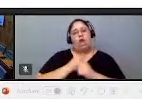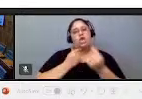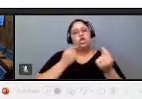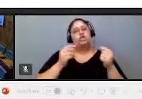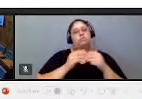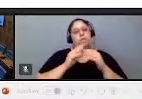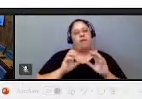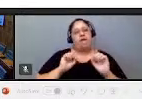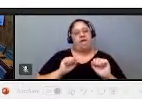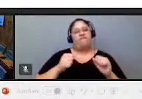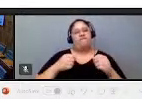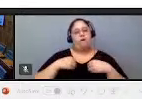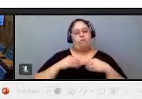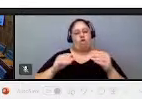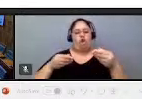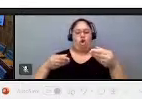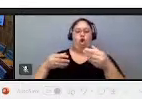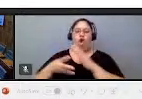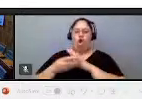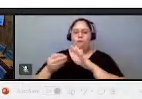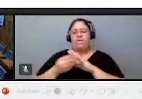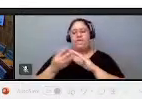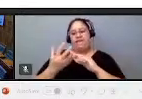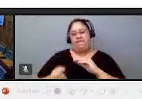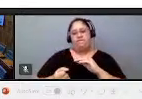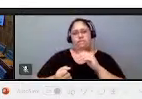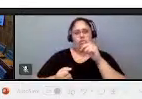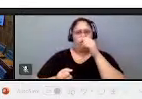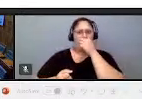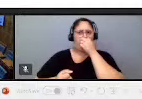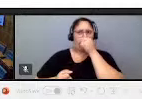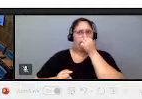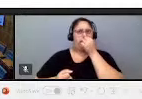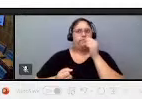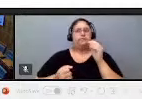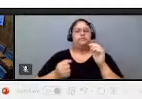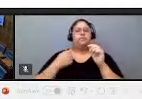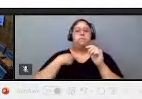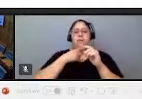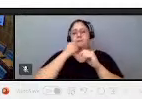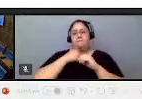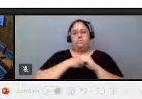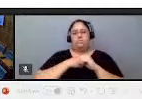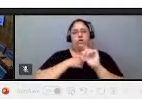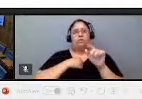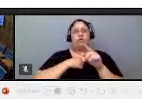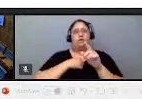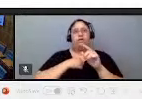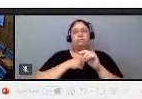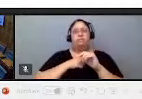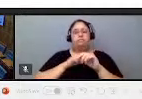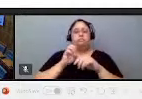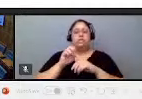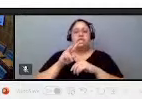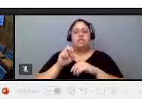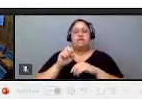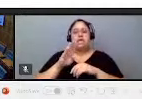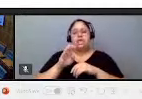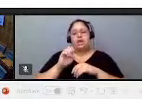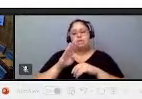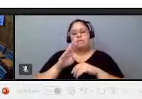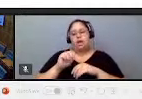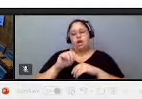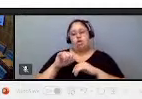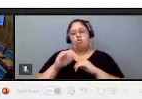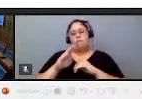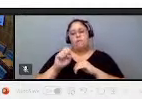well okay yeah well if I can um start talking in the meantime um my name is Ian yber I've been privileged to be working in